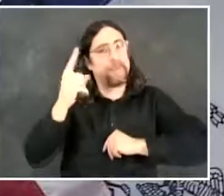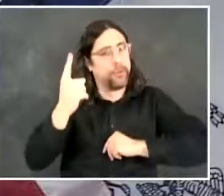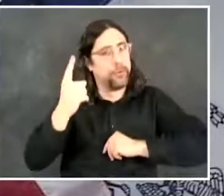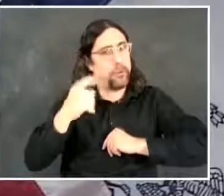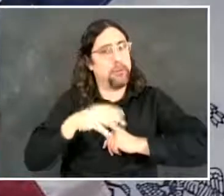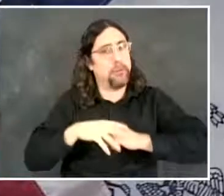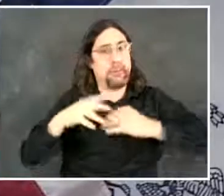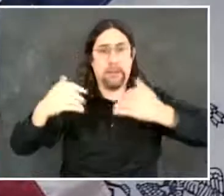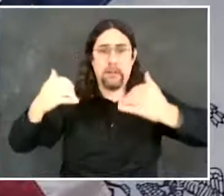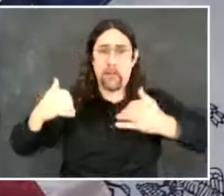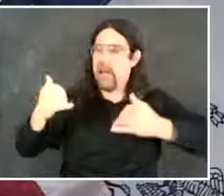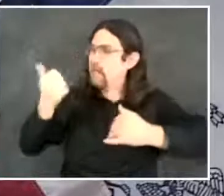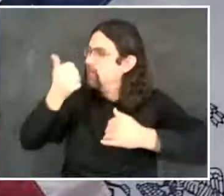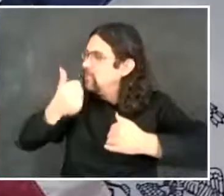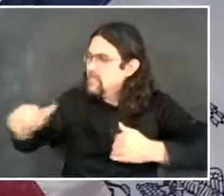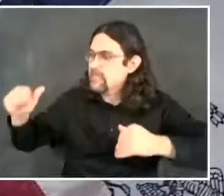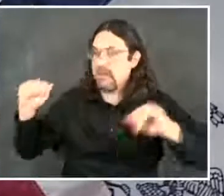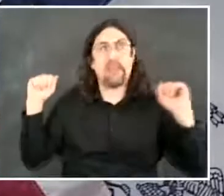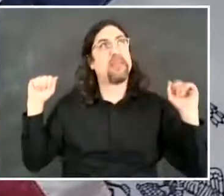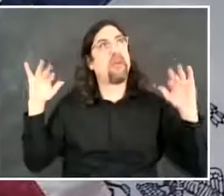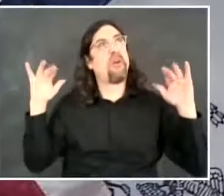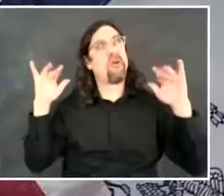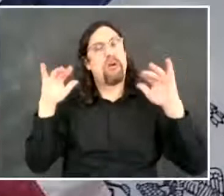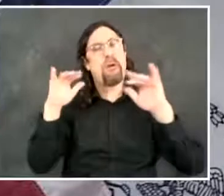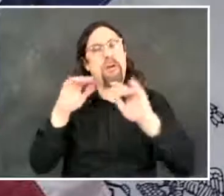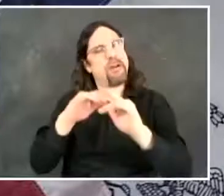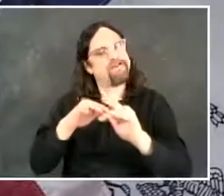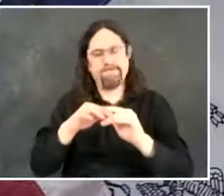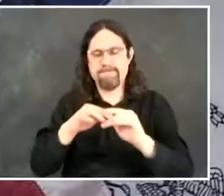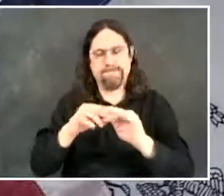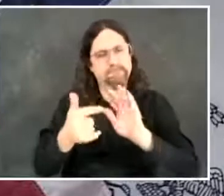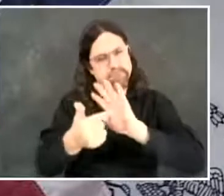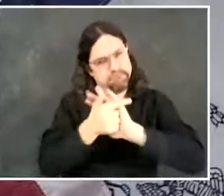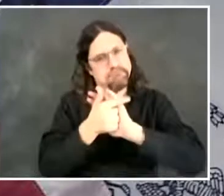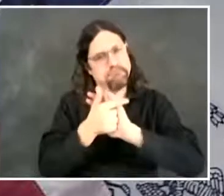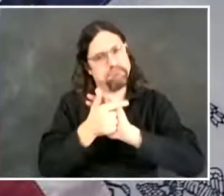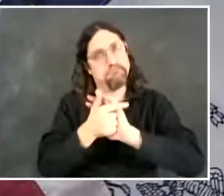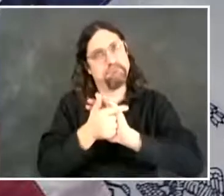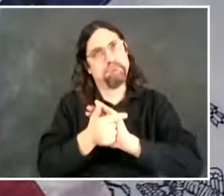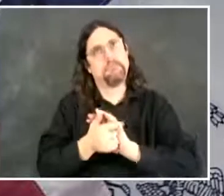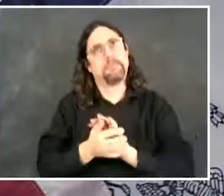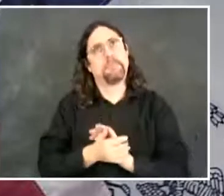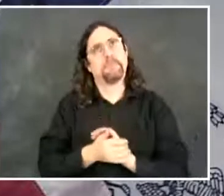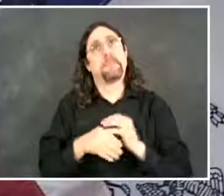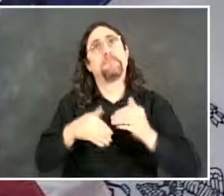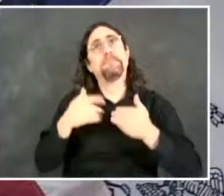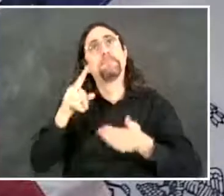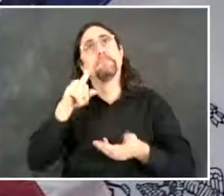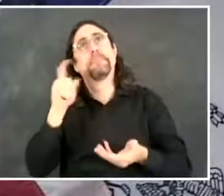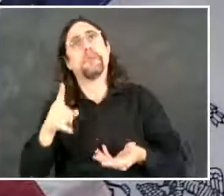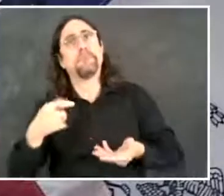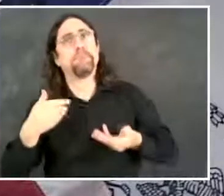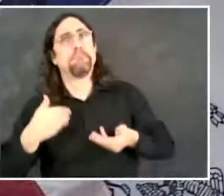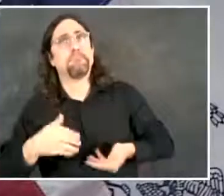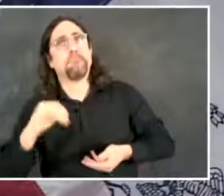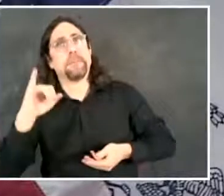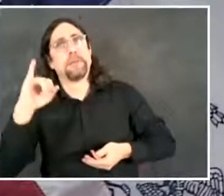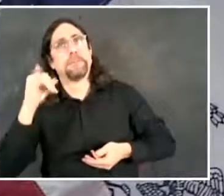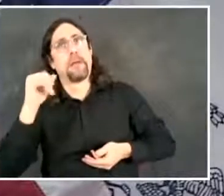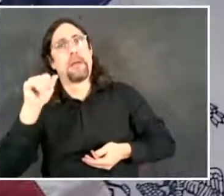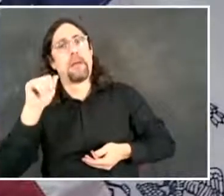Hi, Mr. Mayor. Sorry for the miscommunication before. I appreciate your